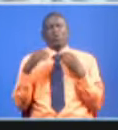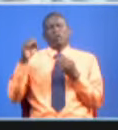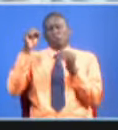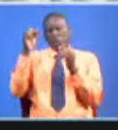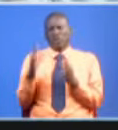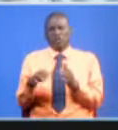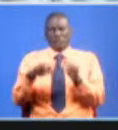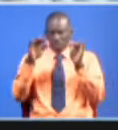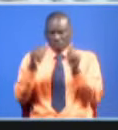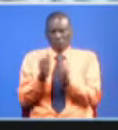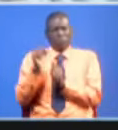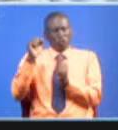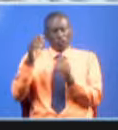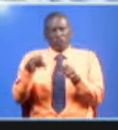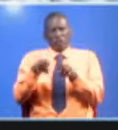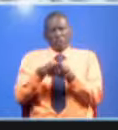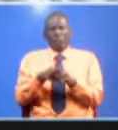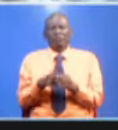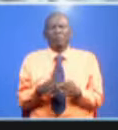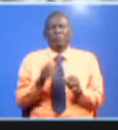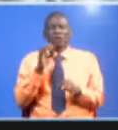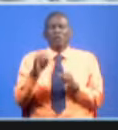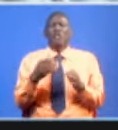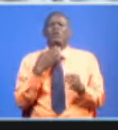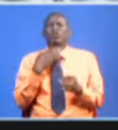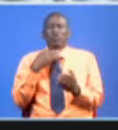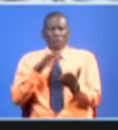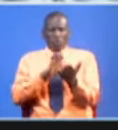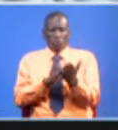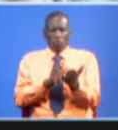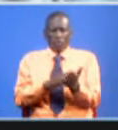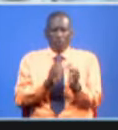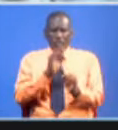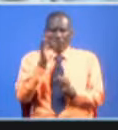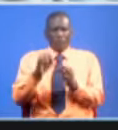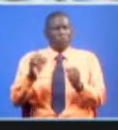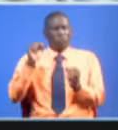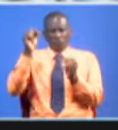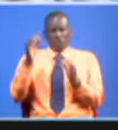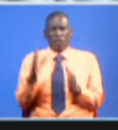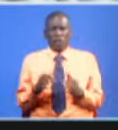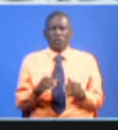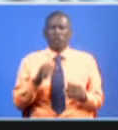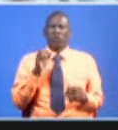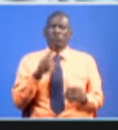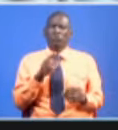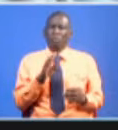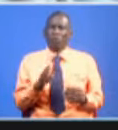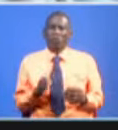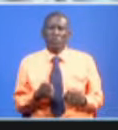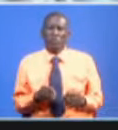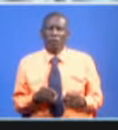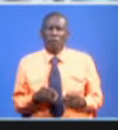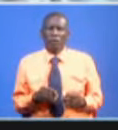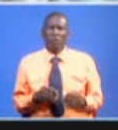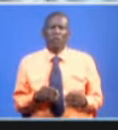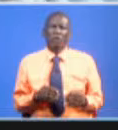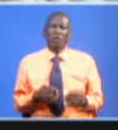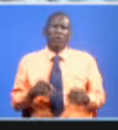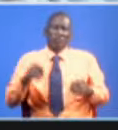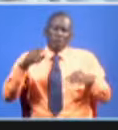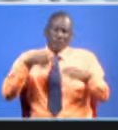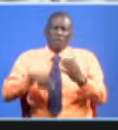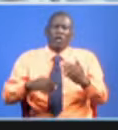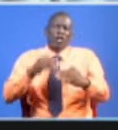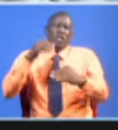like. So if you wanted a comment on whether politicians should be, you know, finding the pulpits